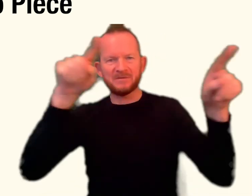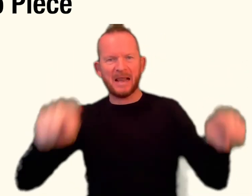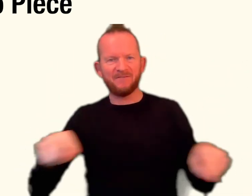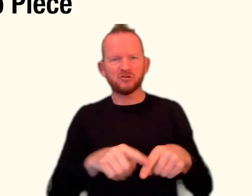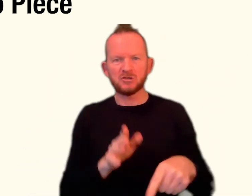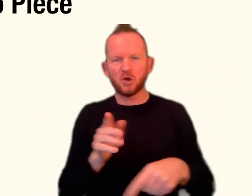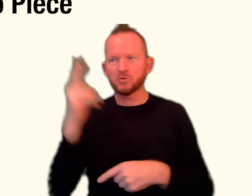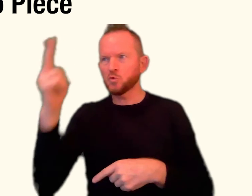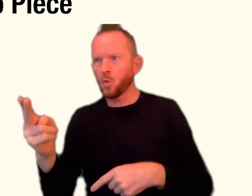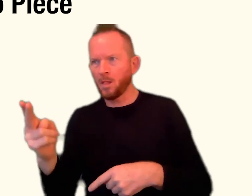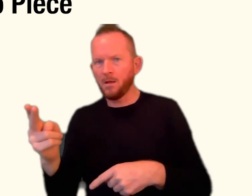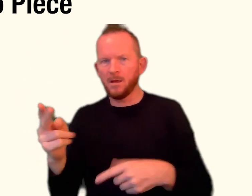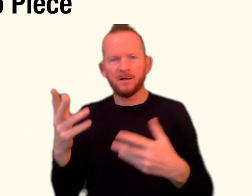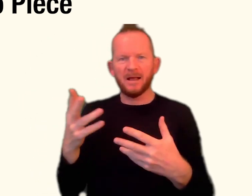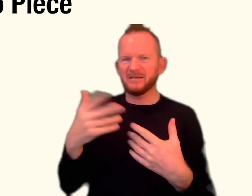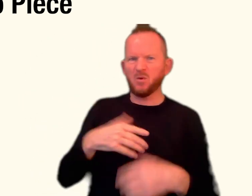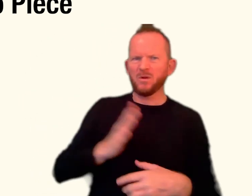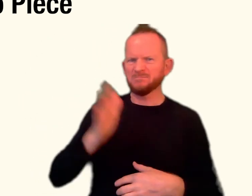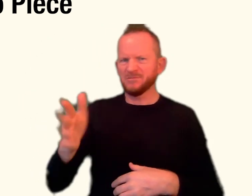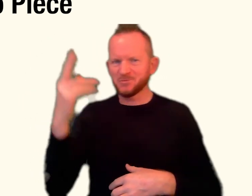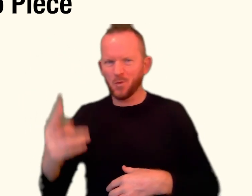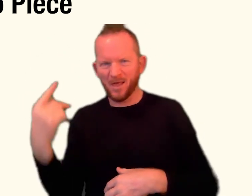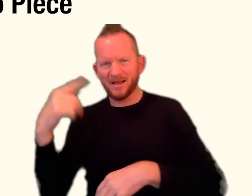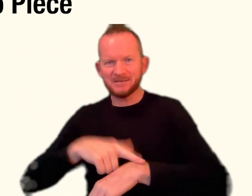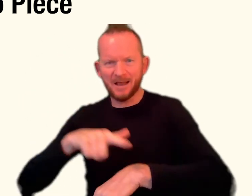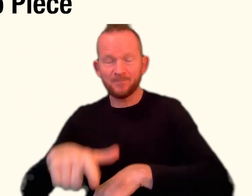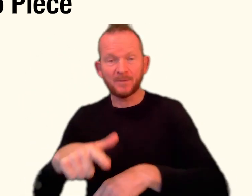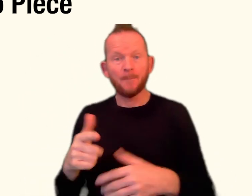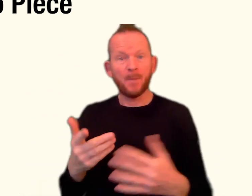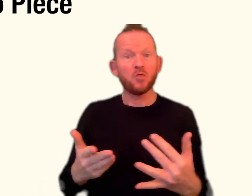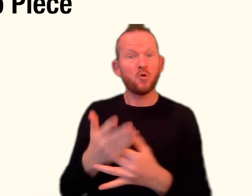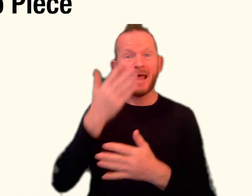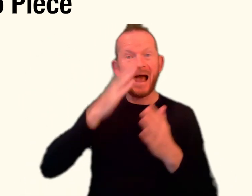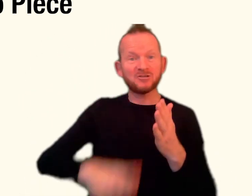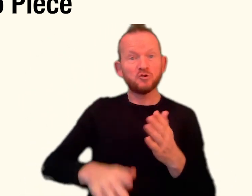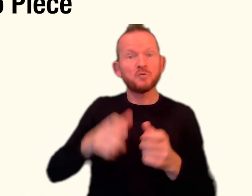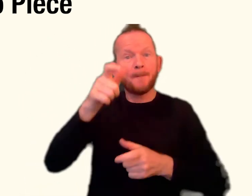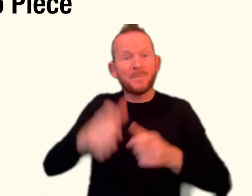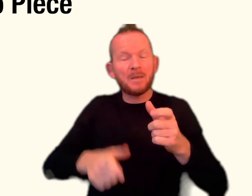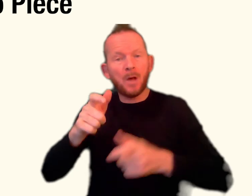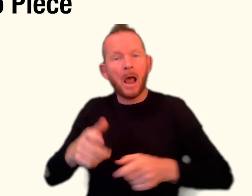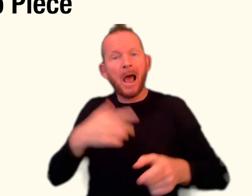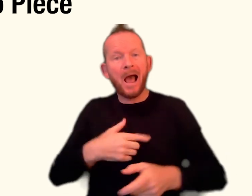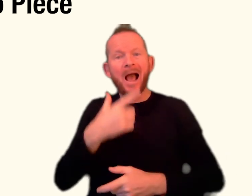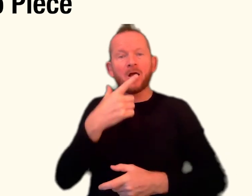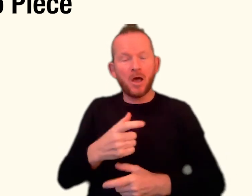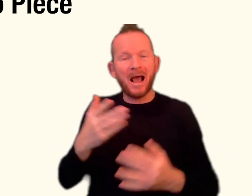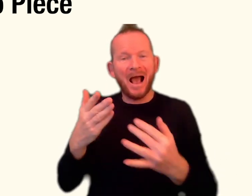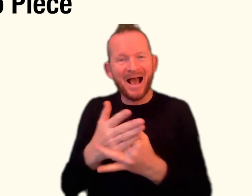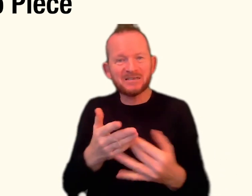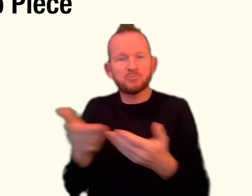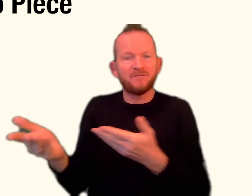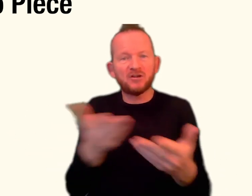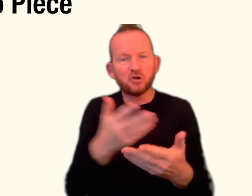I didn't want to do at the time. But it's only through the attitudes of people that I've been able to access the provisions that should have been